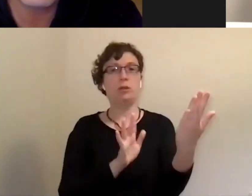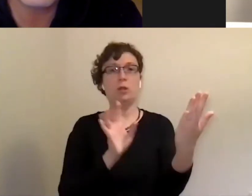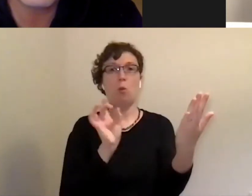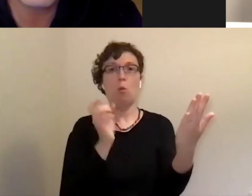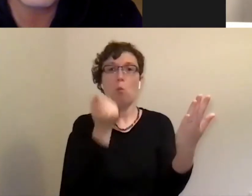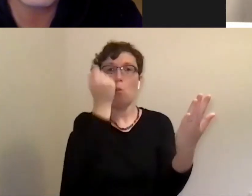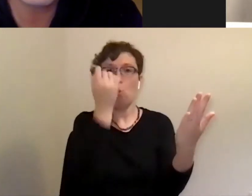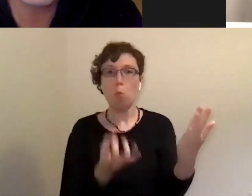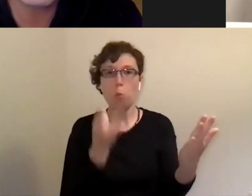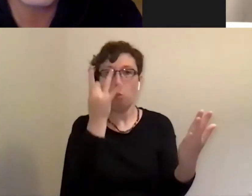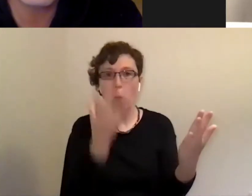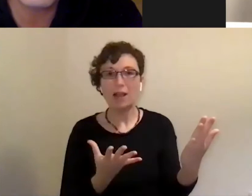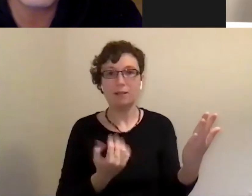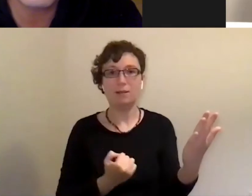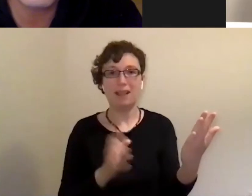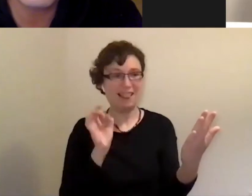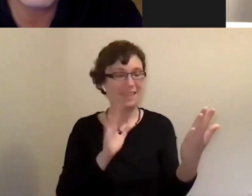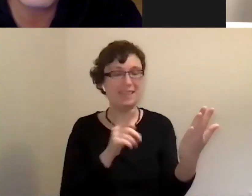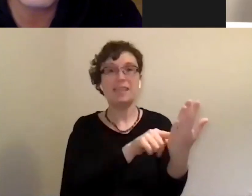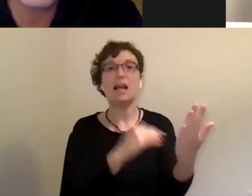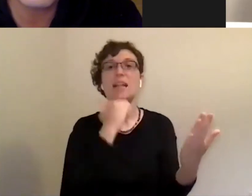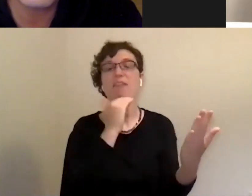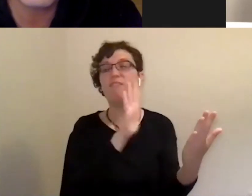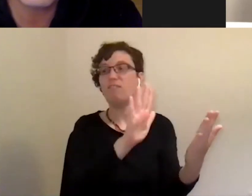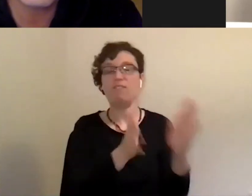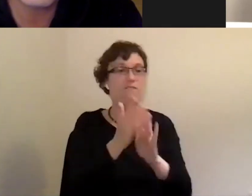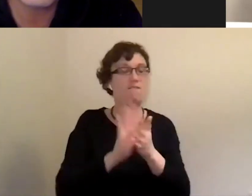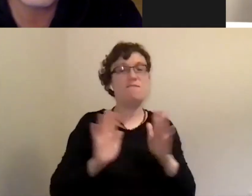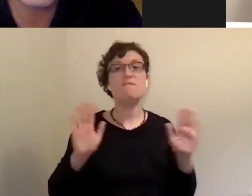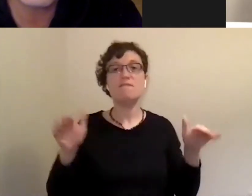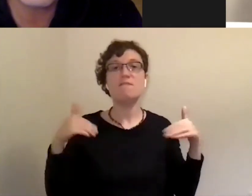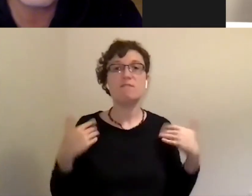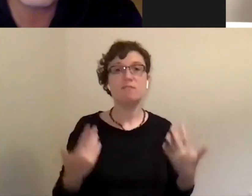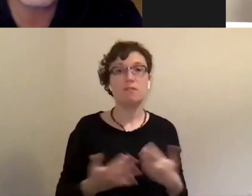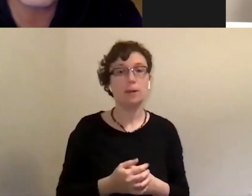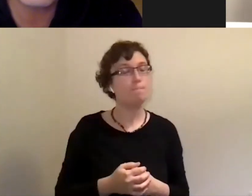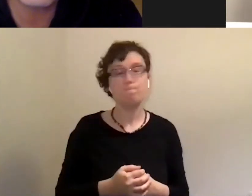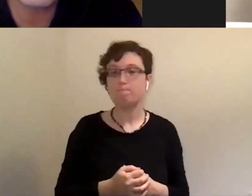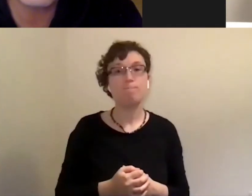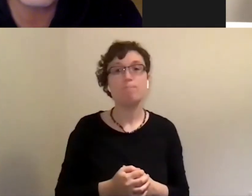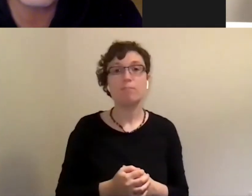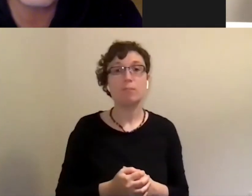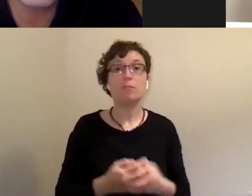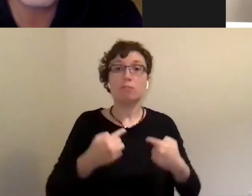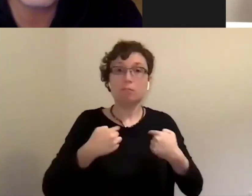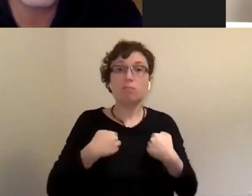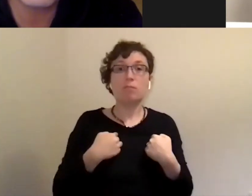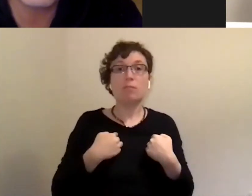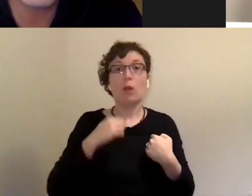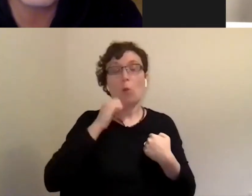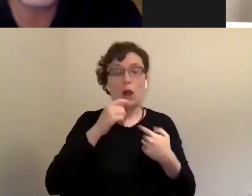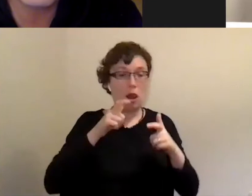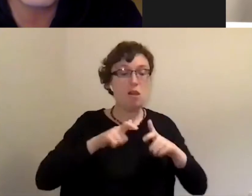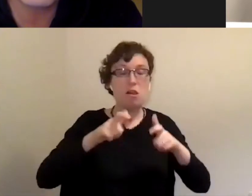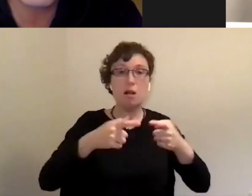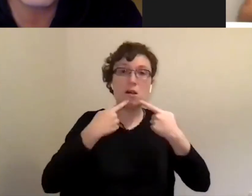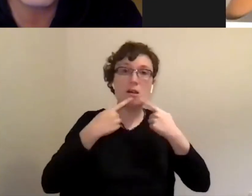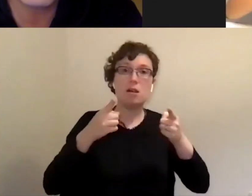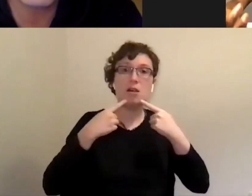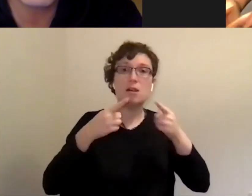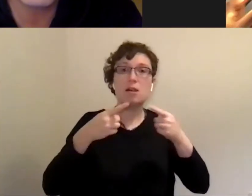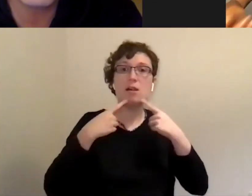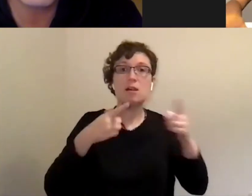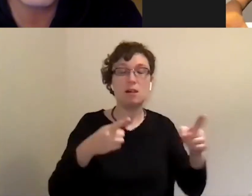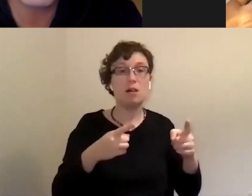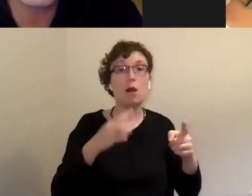these things, so I will keep speaking out against it until I stop experiencing them, and that's what a lot of people have